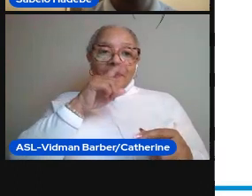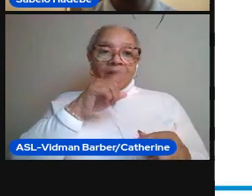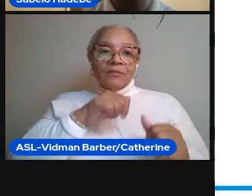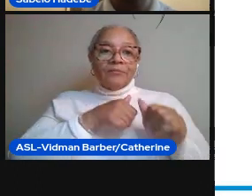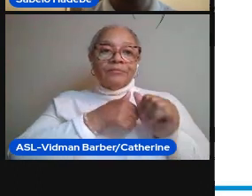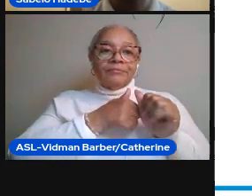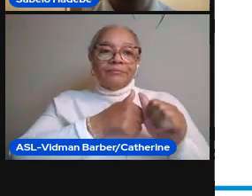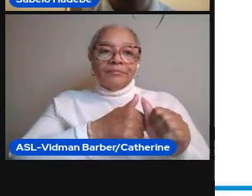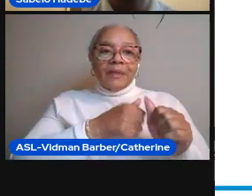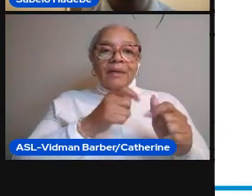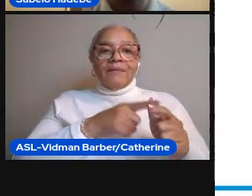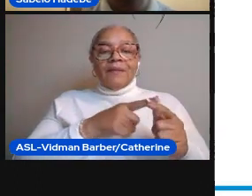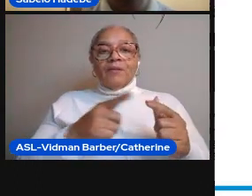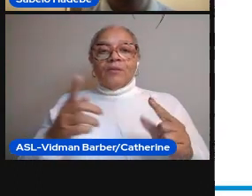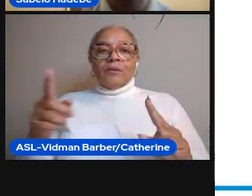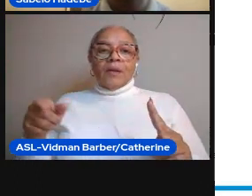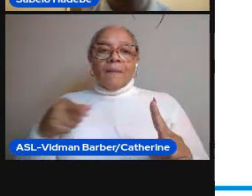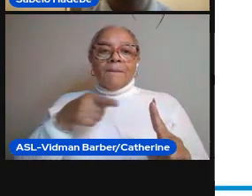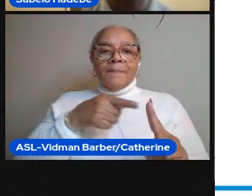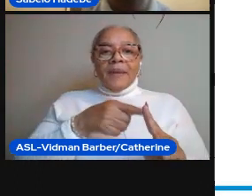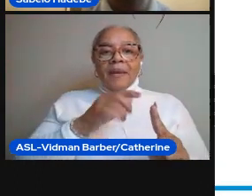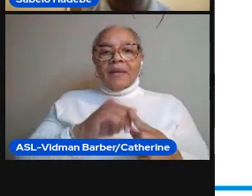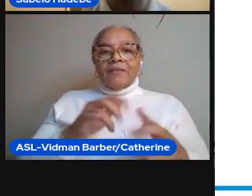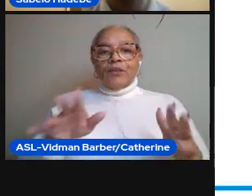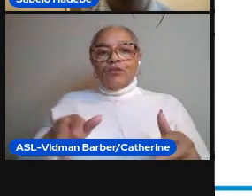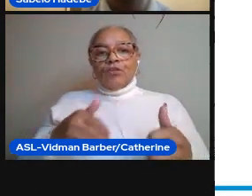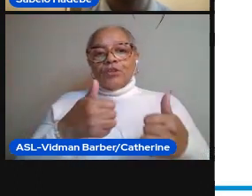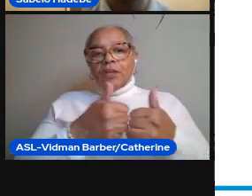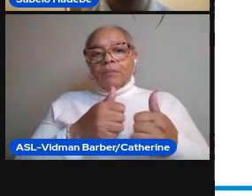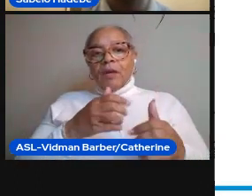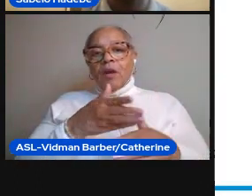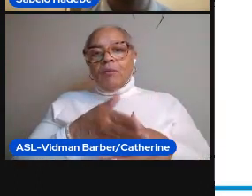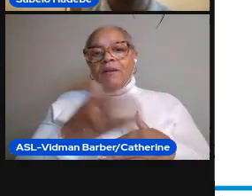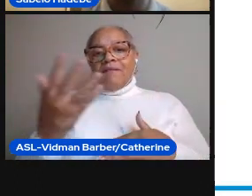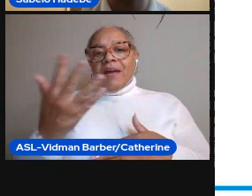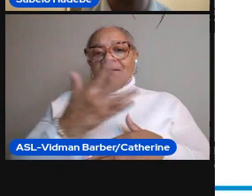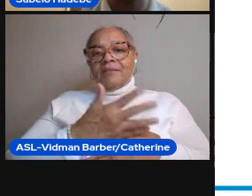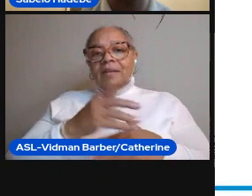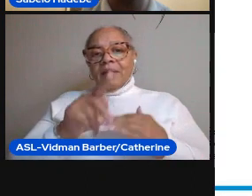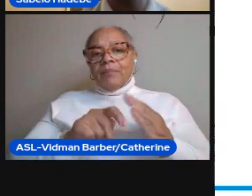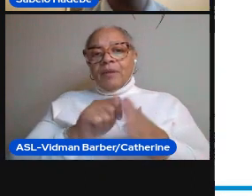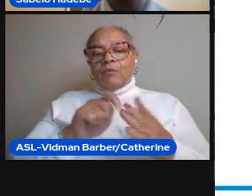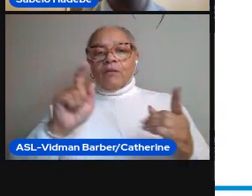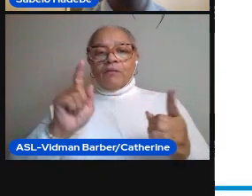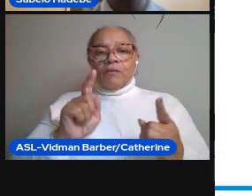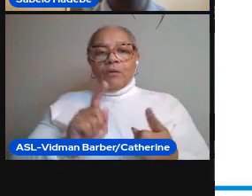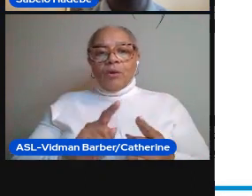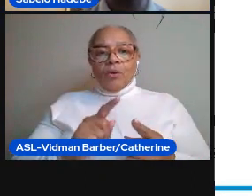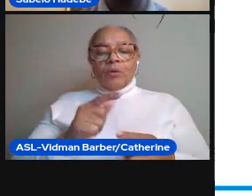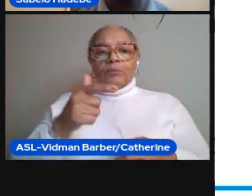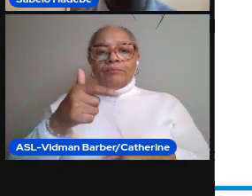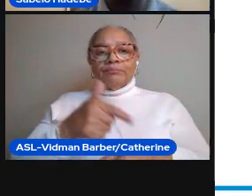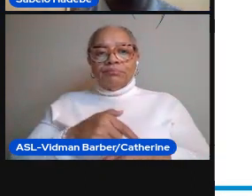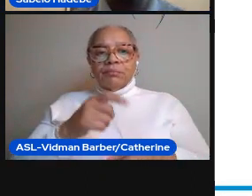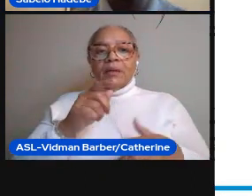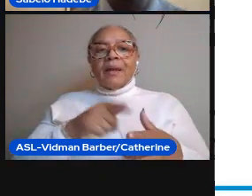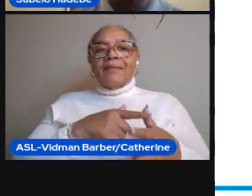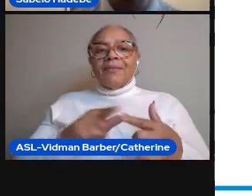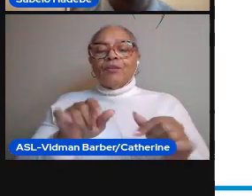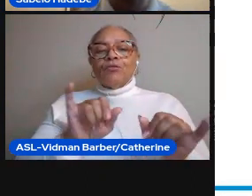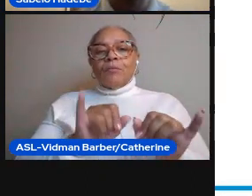you come back, you challenge them over a 5-day period with the lower doses of house dustmite. You can then measure